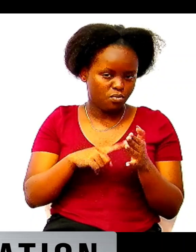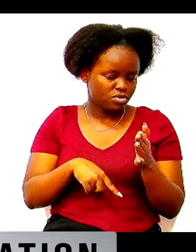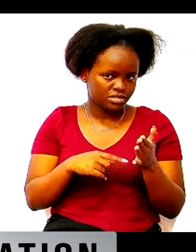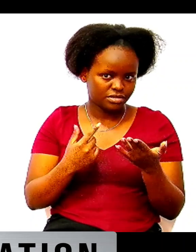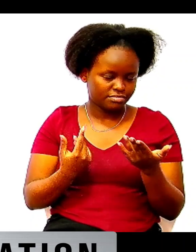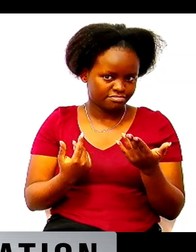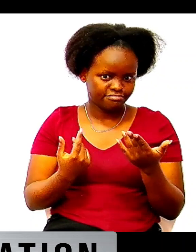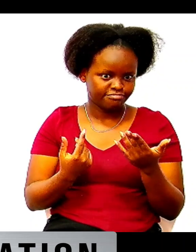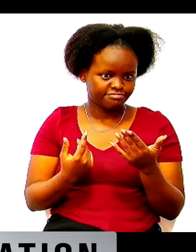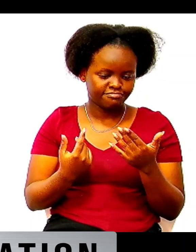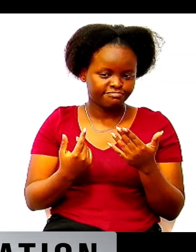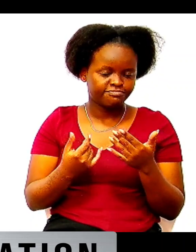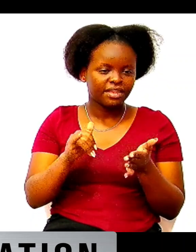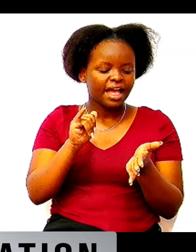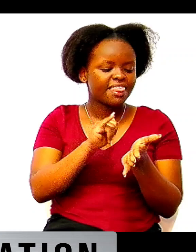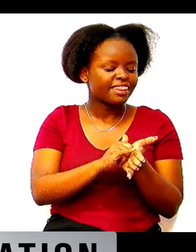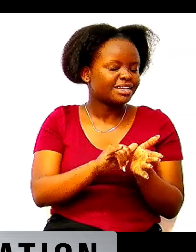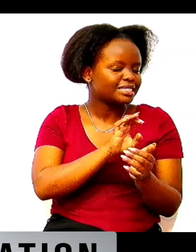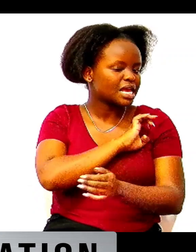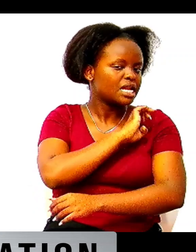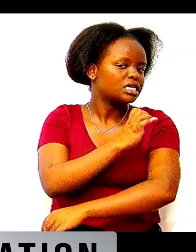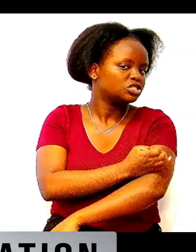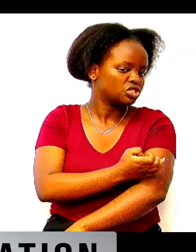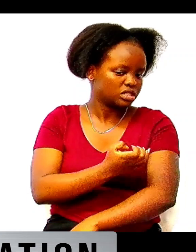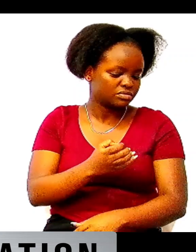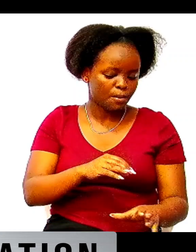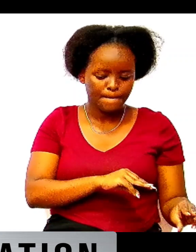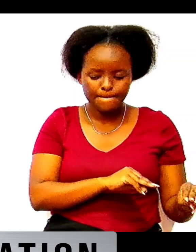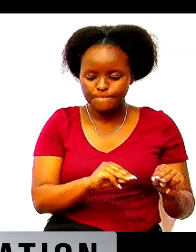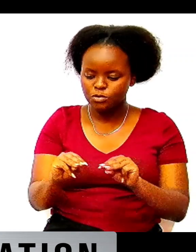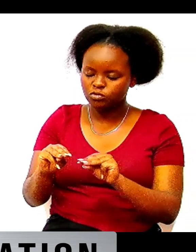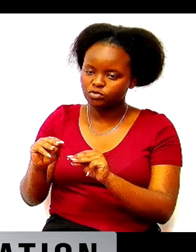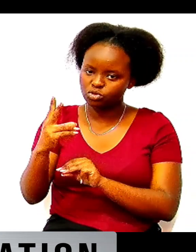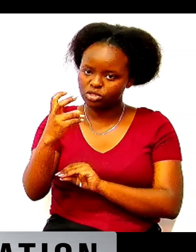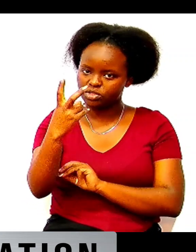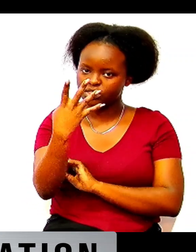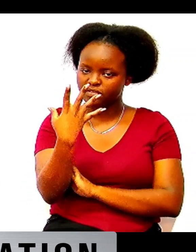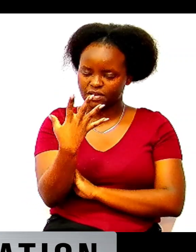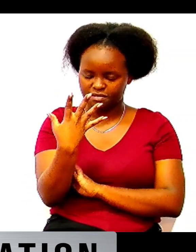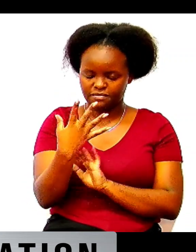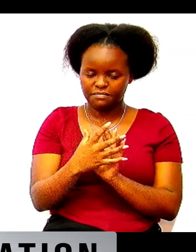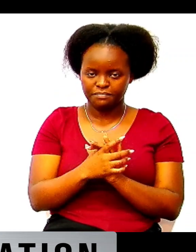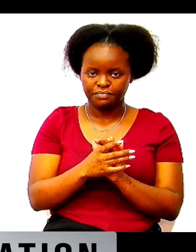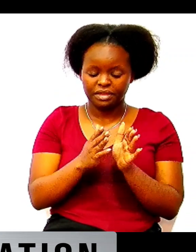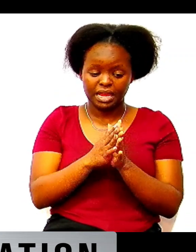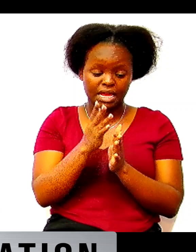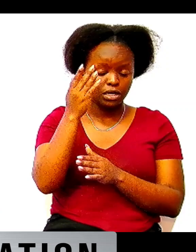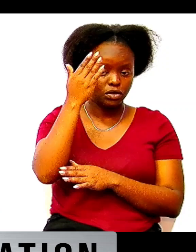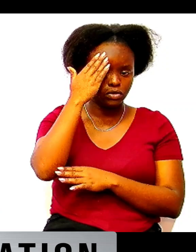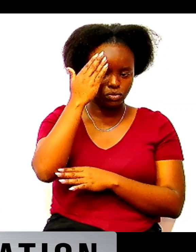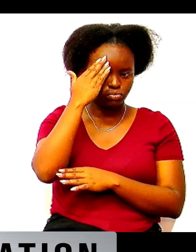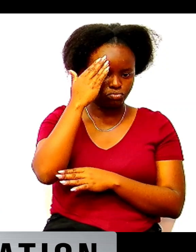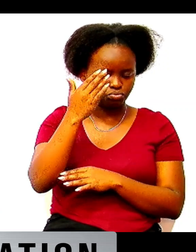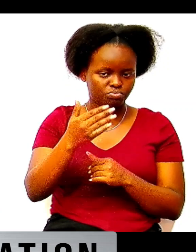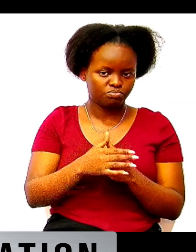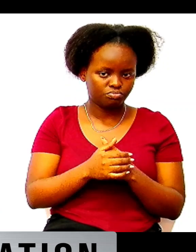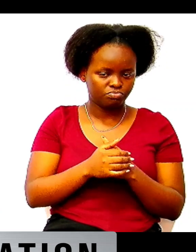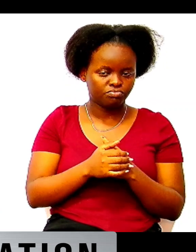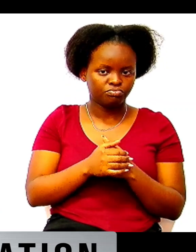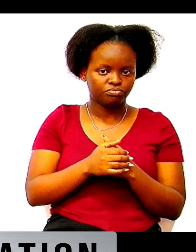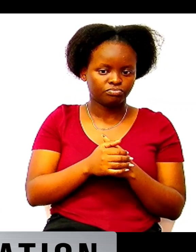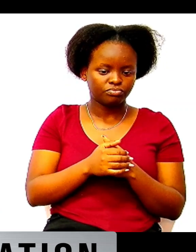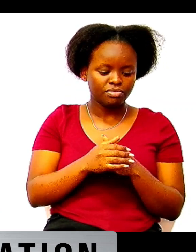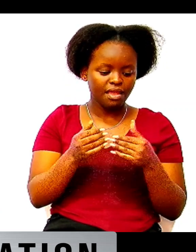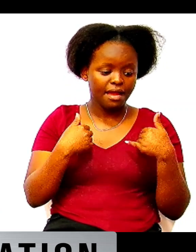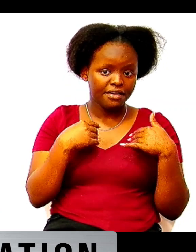that kind of energy Yes. has moved on to 2025. And you've noticed that there's still the question